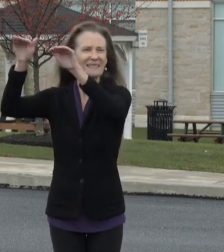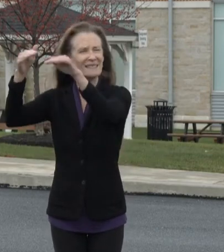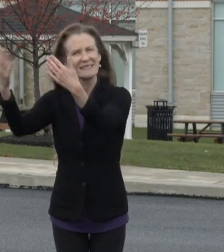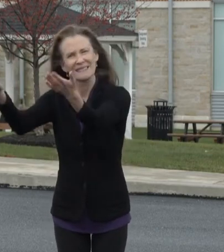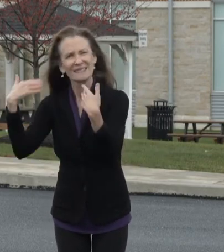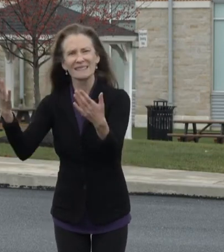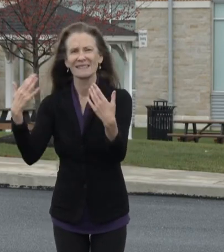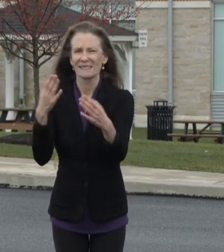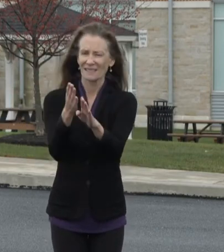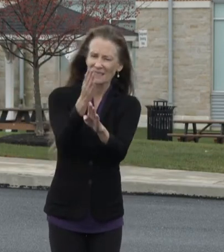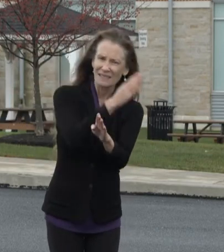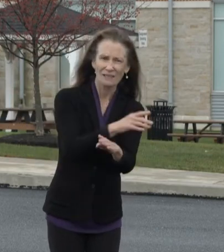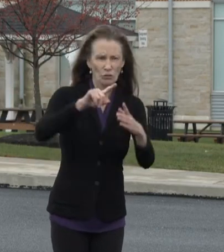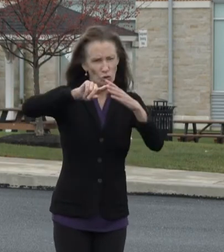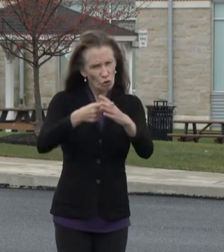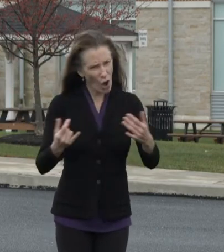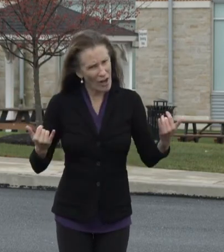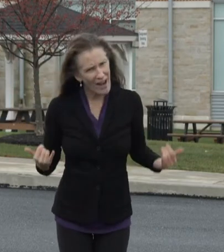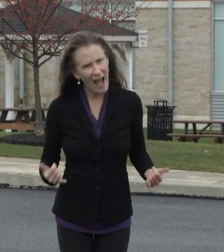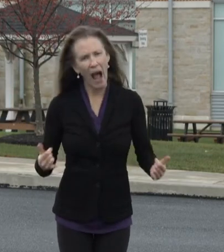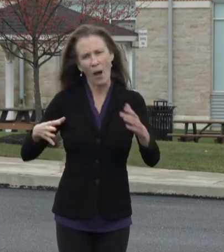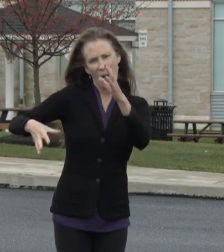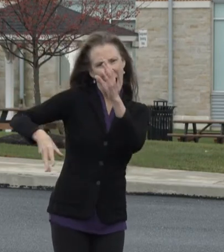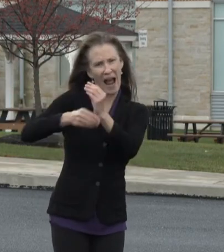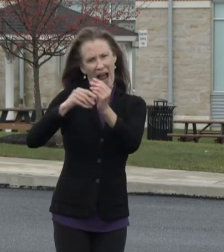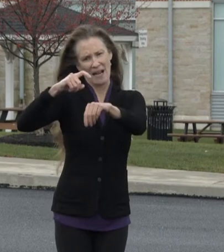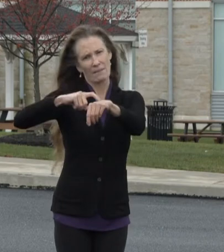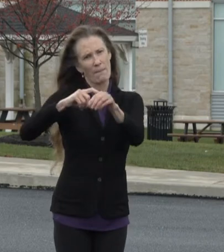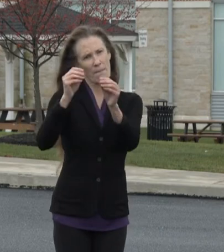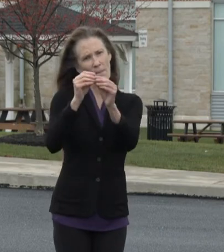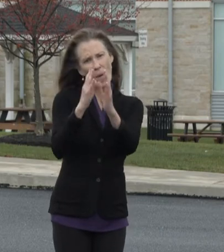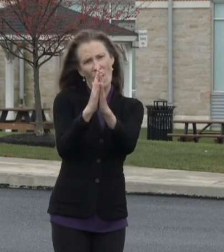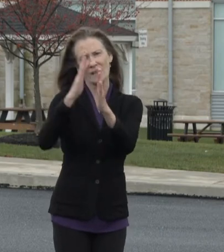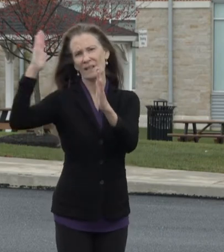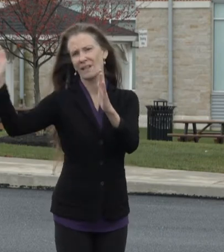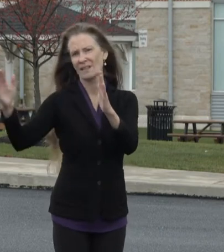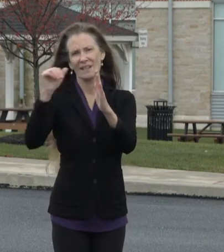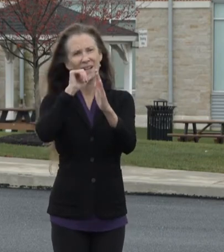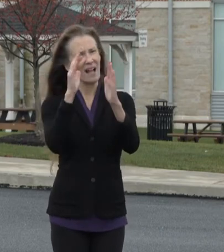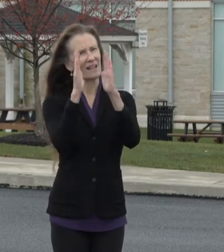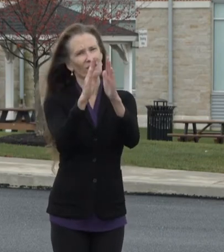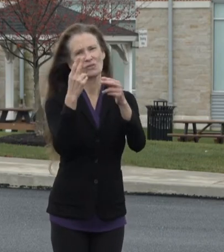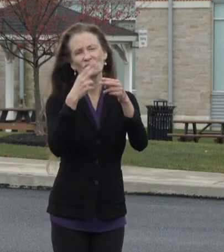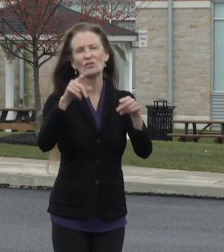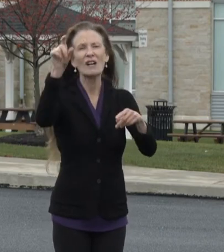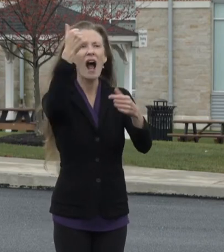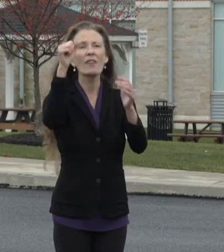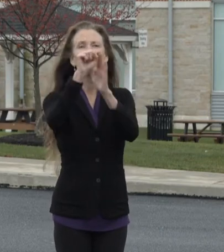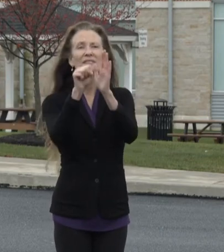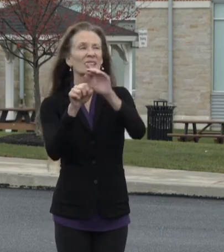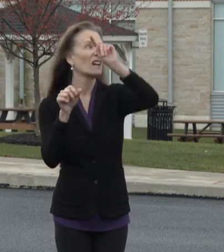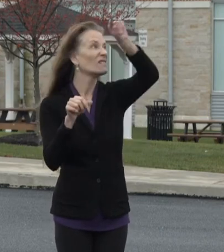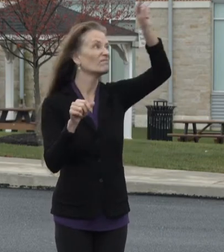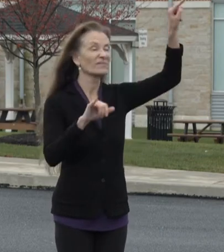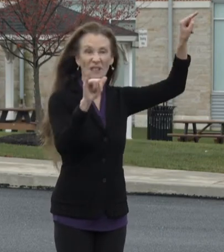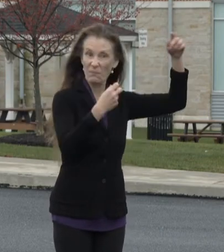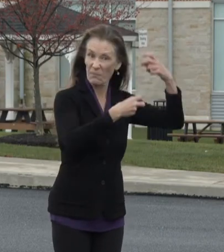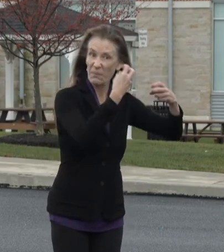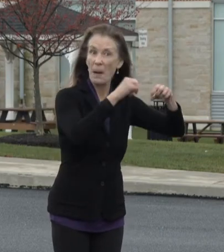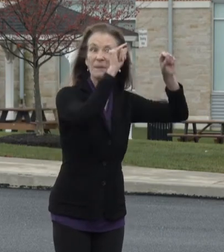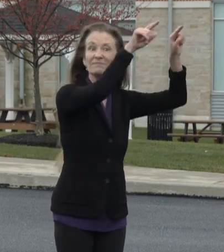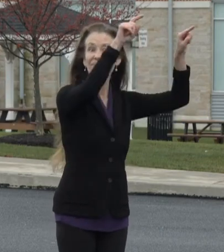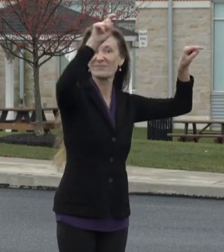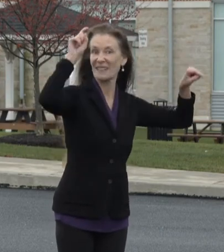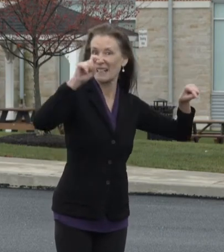And we're not unlike any other state. There are multiple other states that actually have National Guard committed to